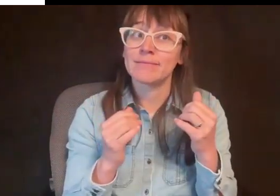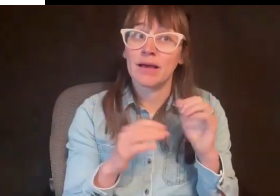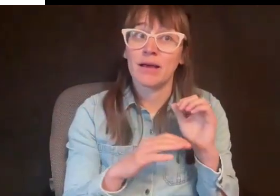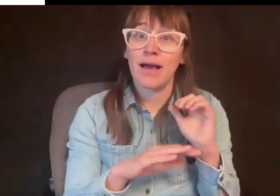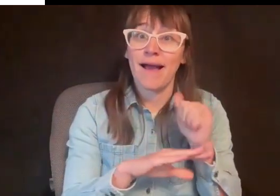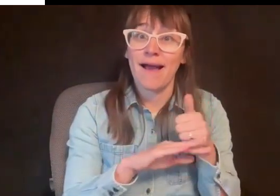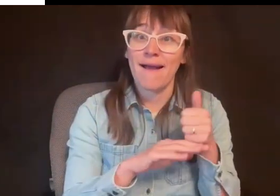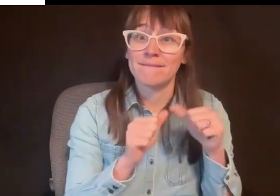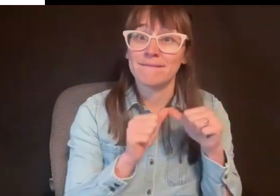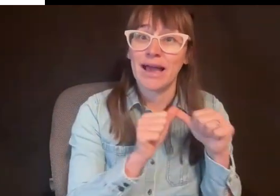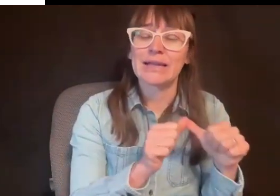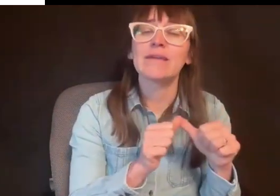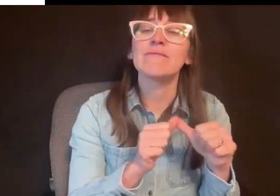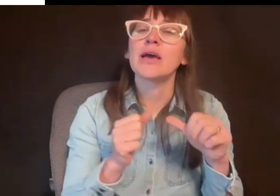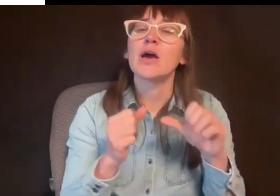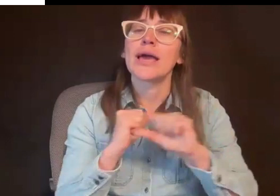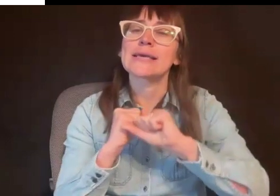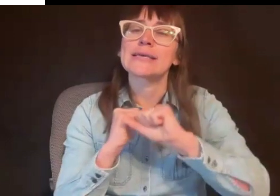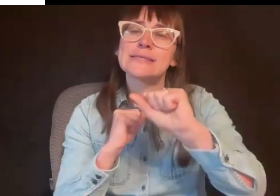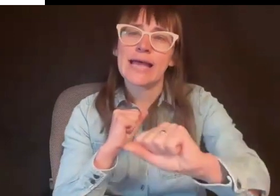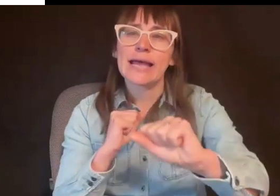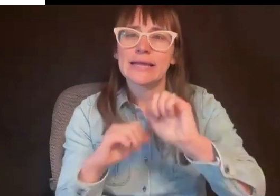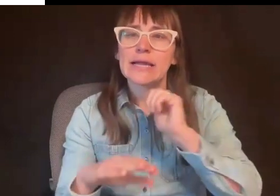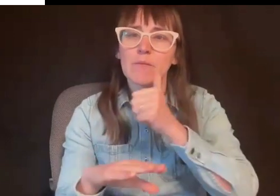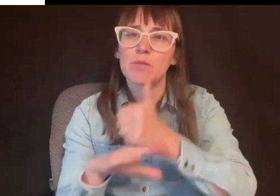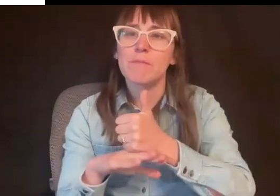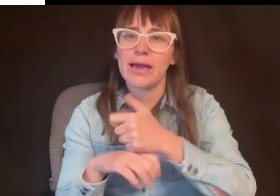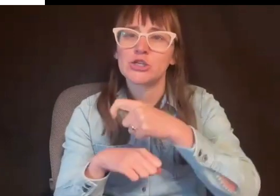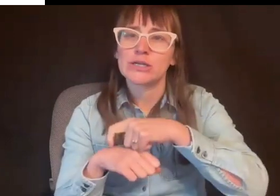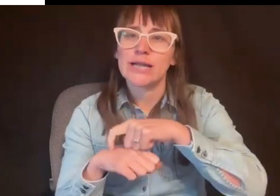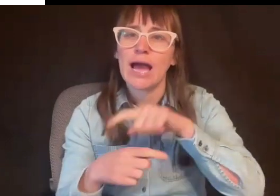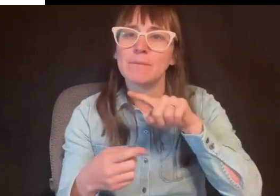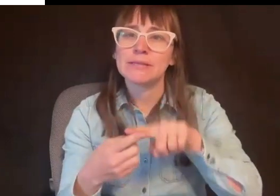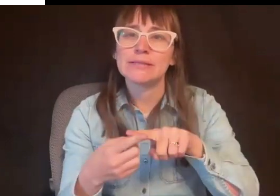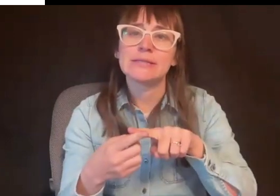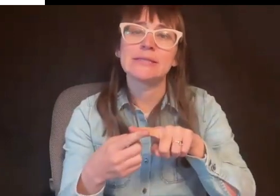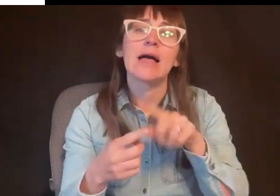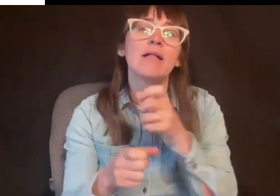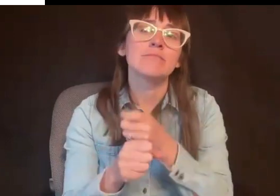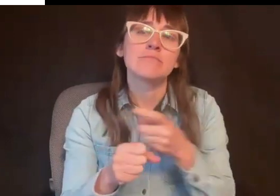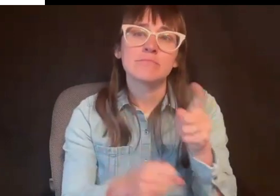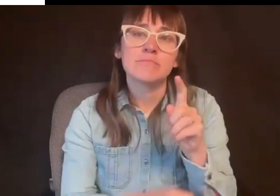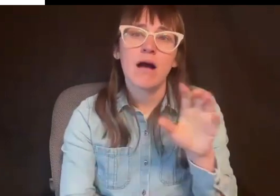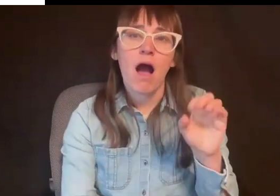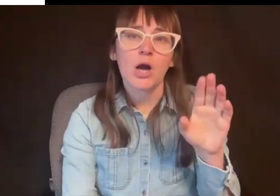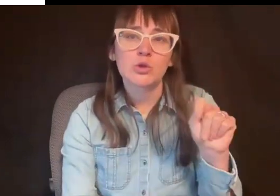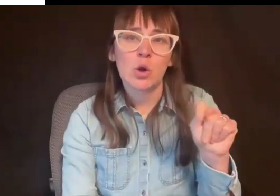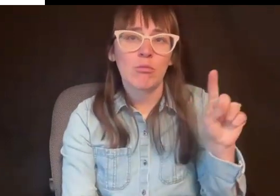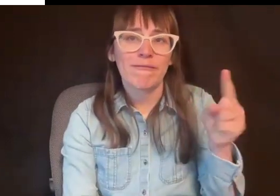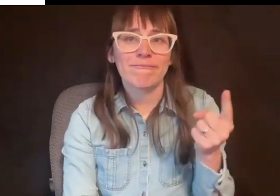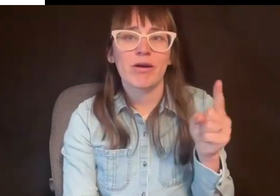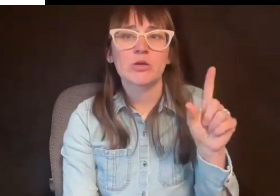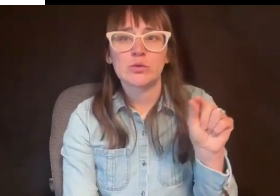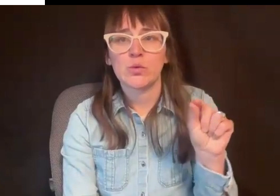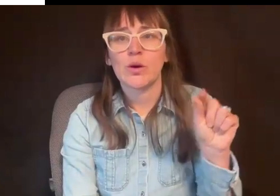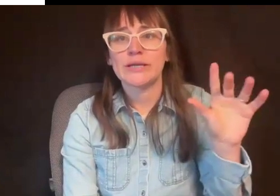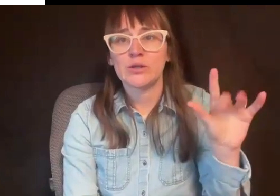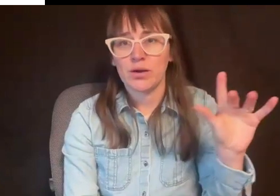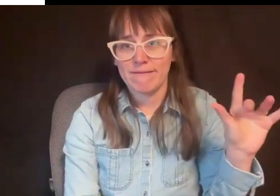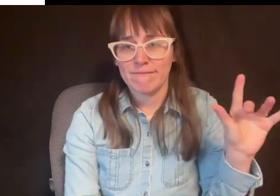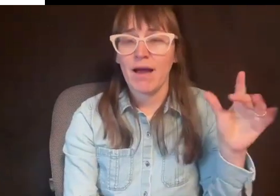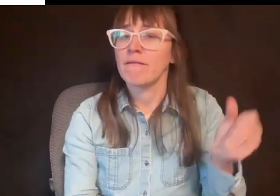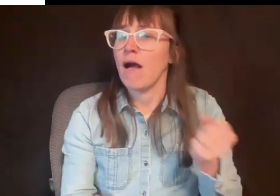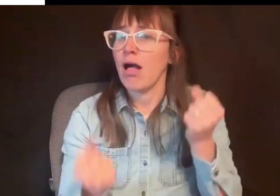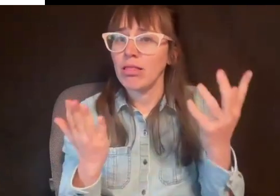extended implementation timeframe until October 1st of 2025. We're providing a lot of technical